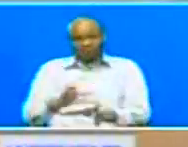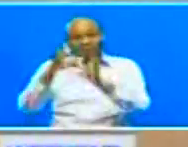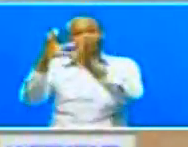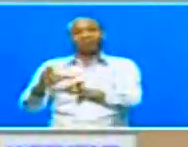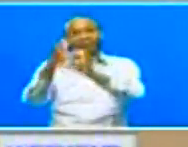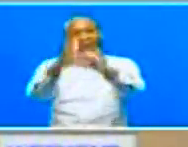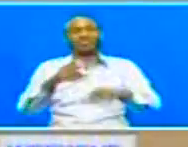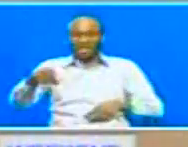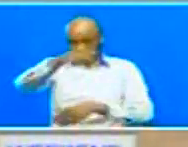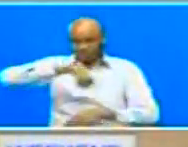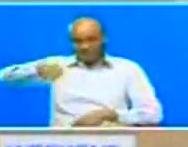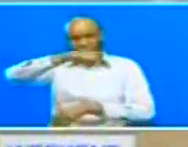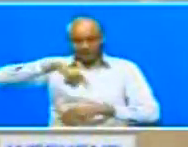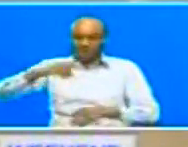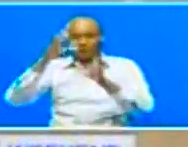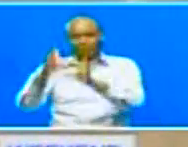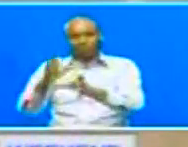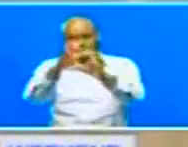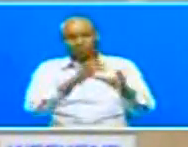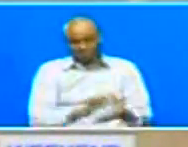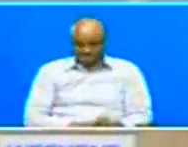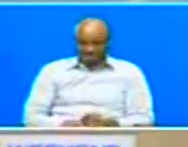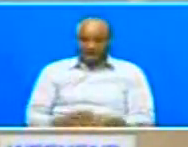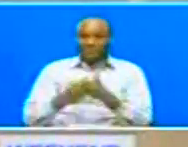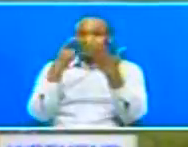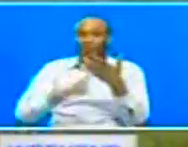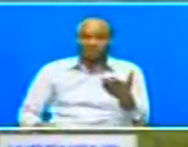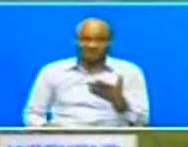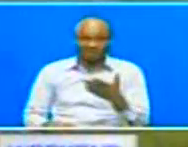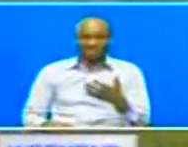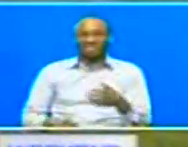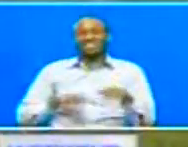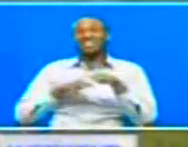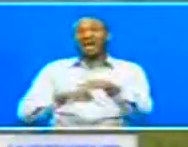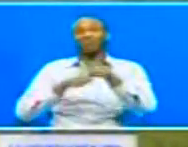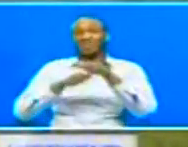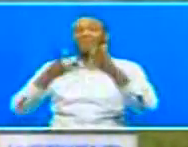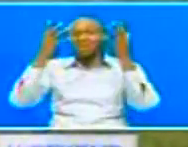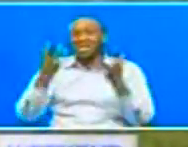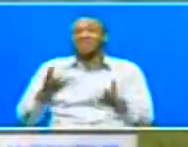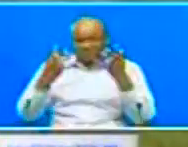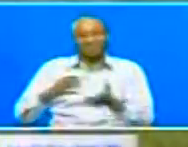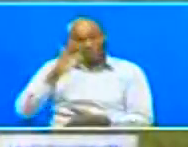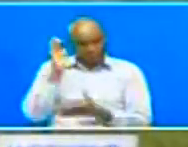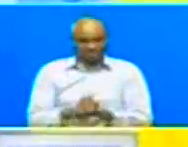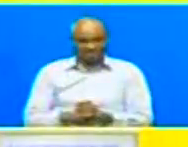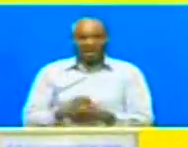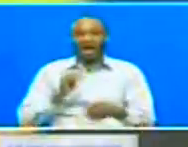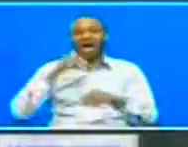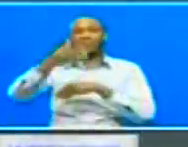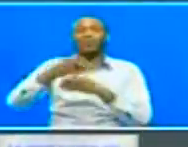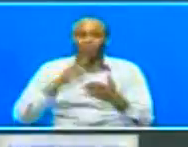these drums on all roundabouts on Uhuru Highway. The result? Ridiculous traffic on the roads. The